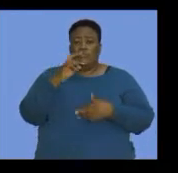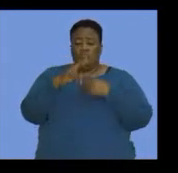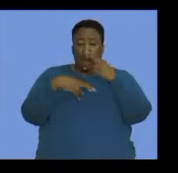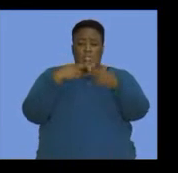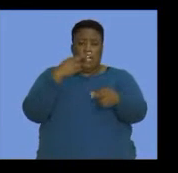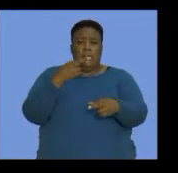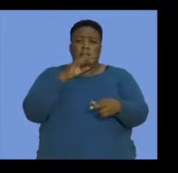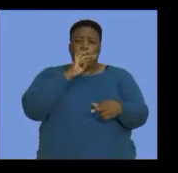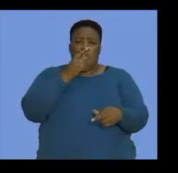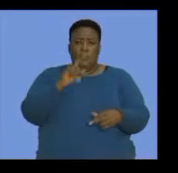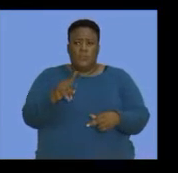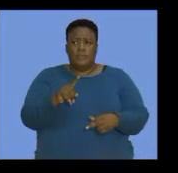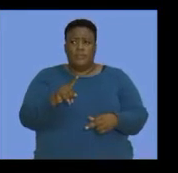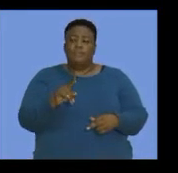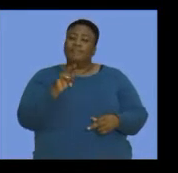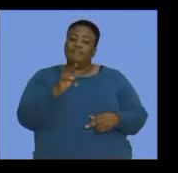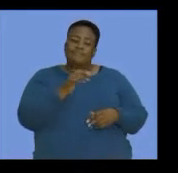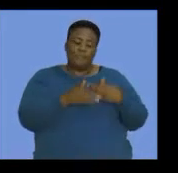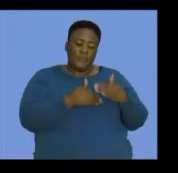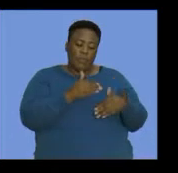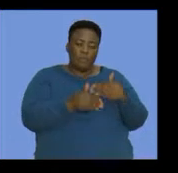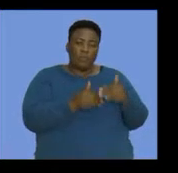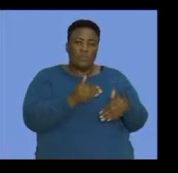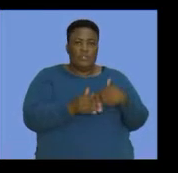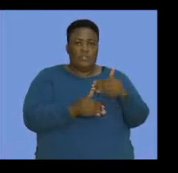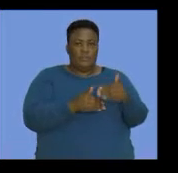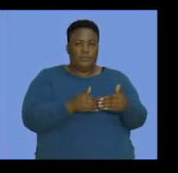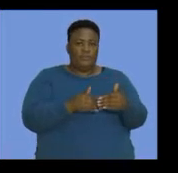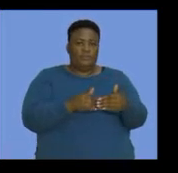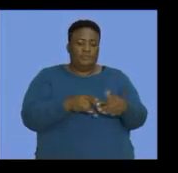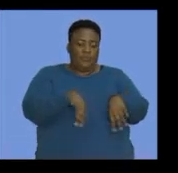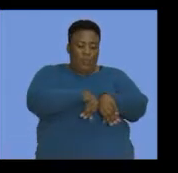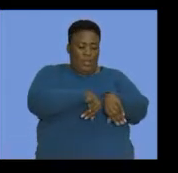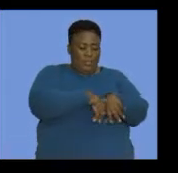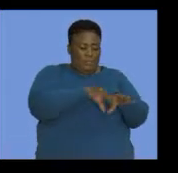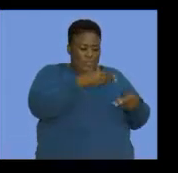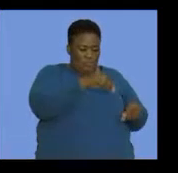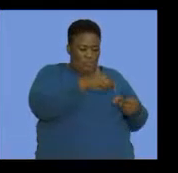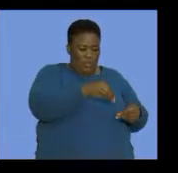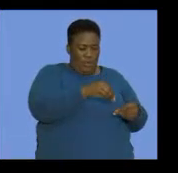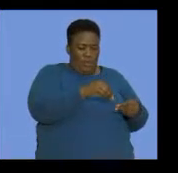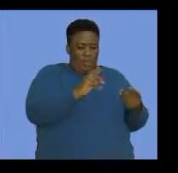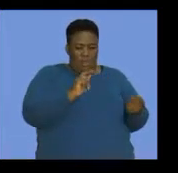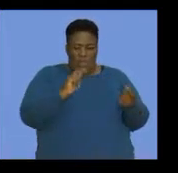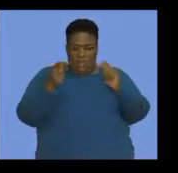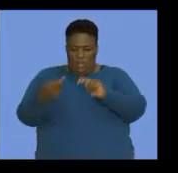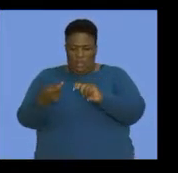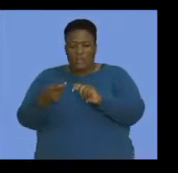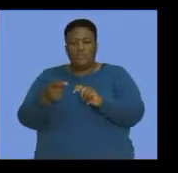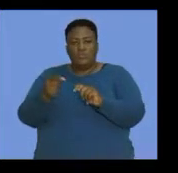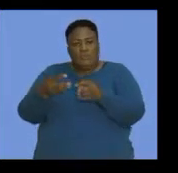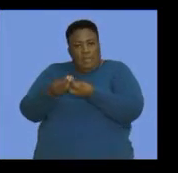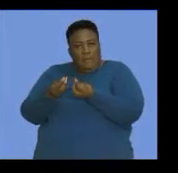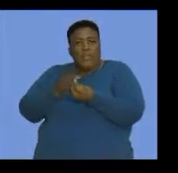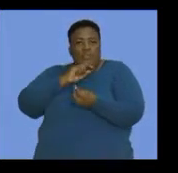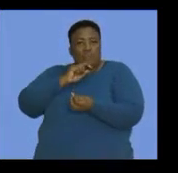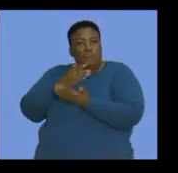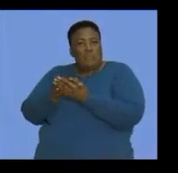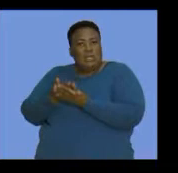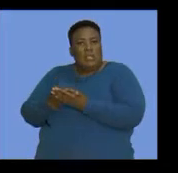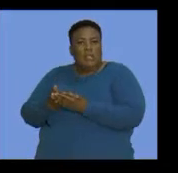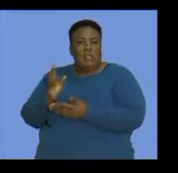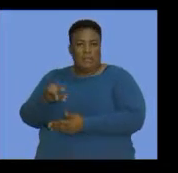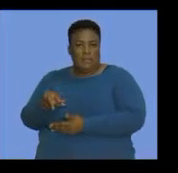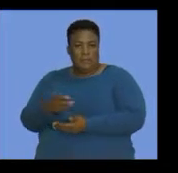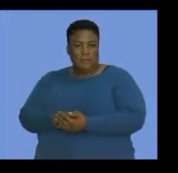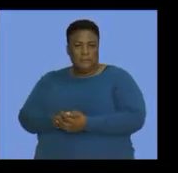what recycling is. So recycling is the process of converting waste materials into reusable objects, or